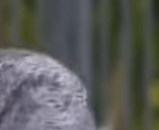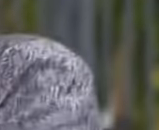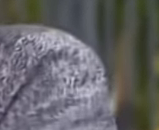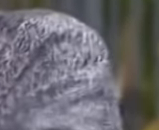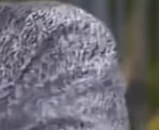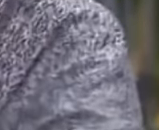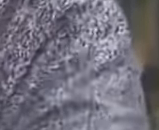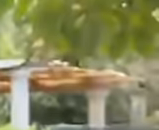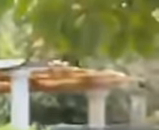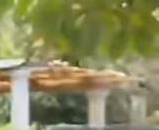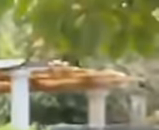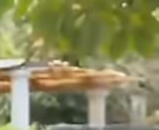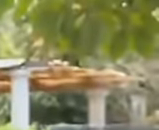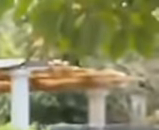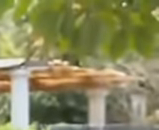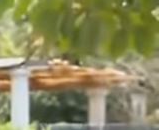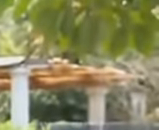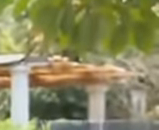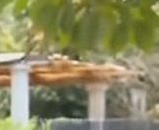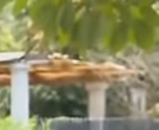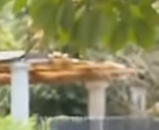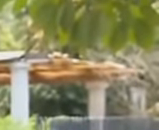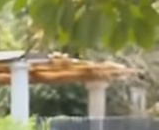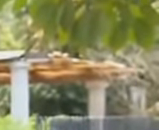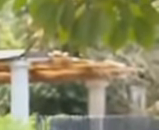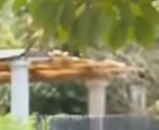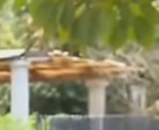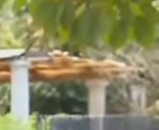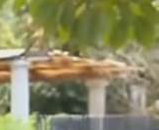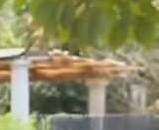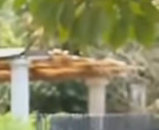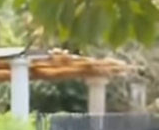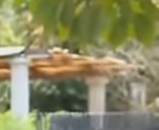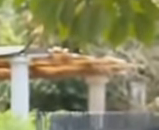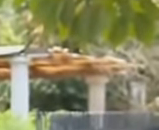carnival. She said it's because of the hand sanitizer, because it's 60% alcohol-based.